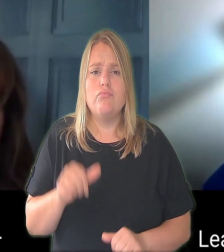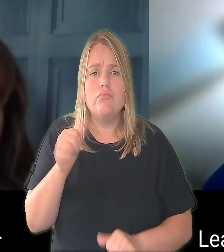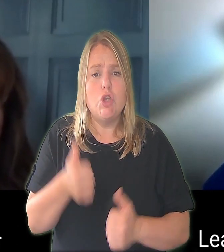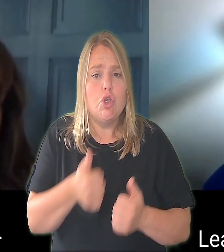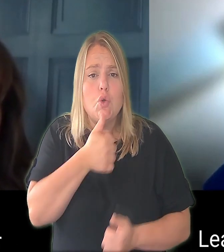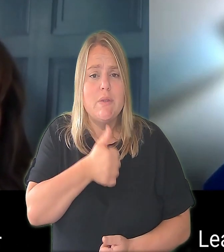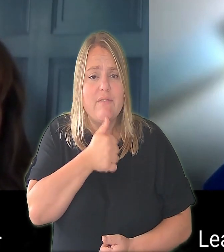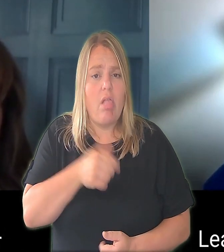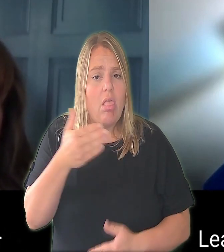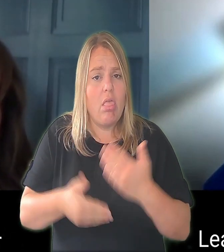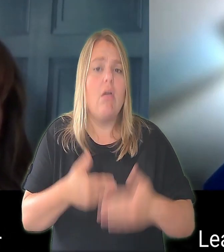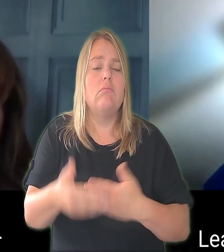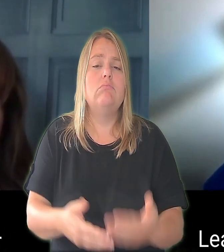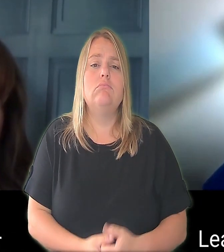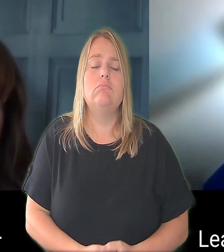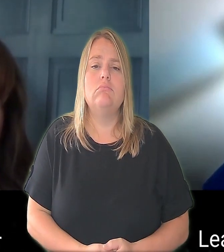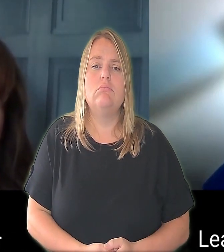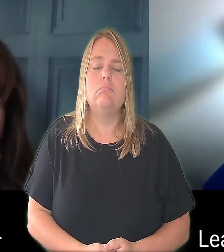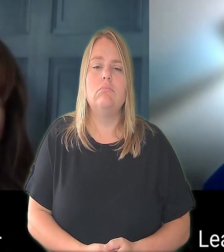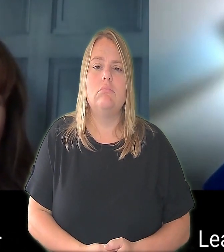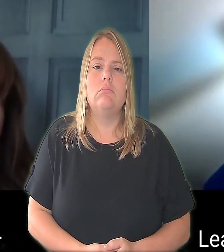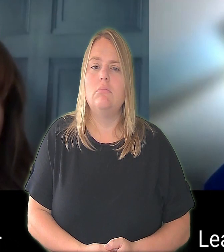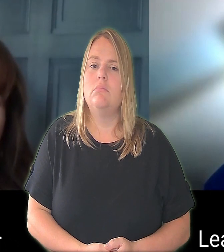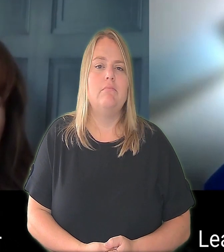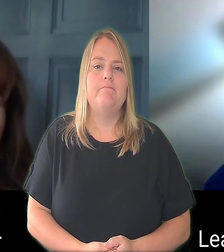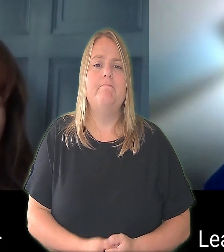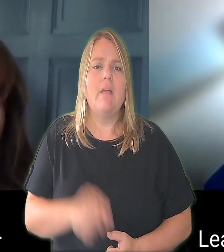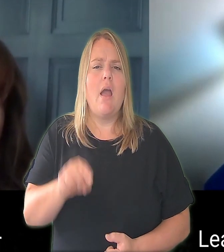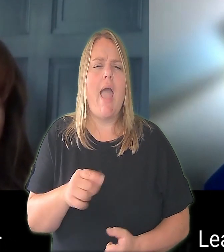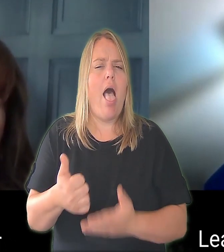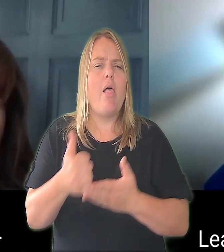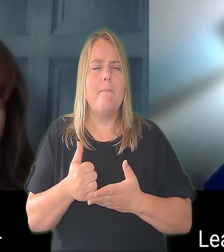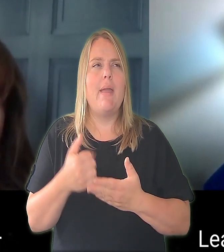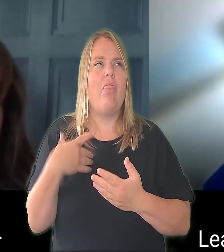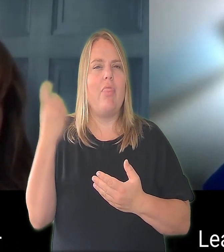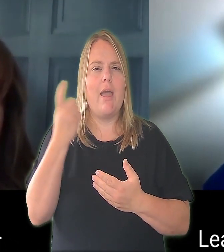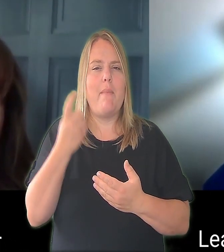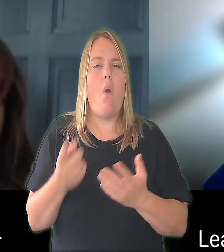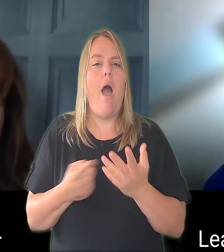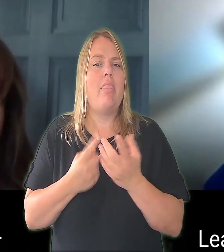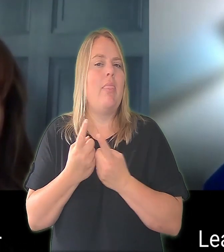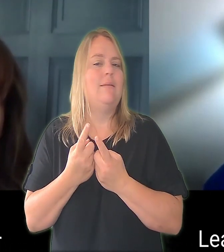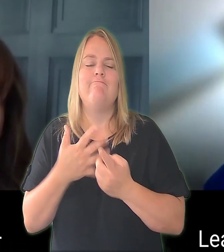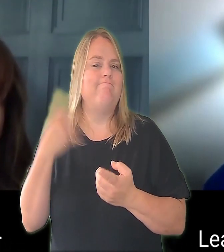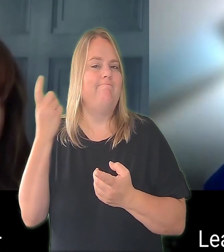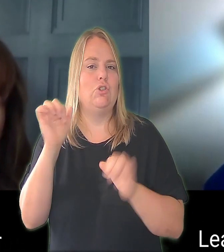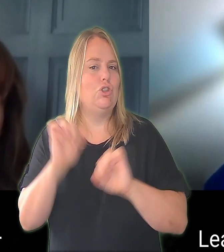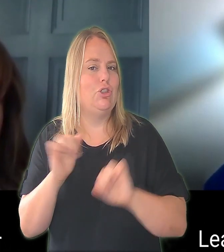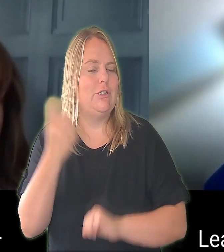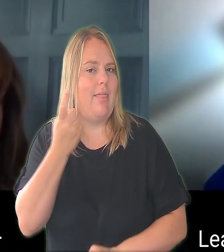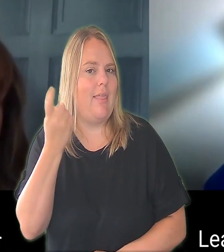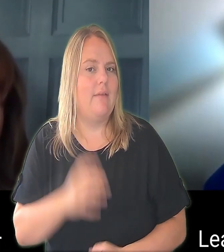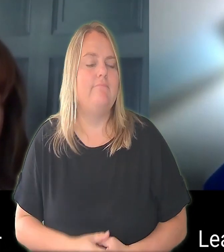this form, but I doubt we'd have thought of all of them. And I think I've got a better plan now for how to allocate the budget to reach the most people